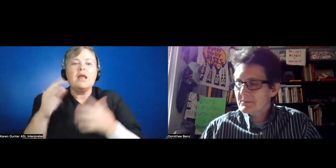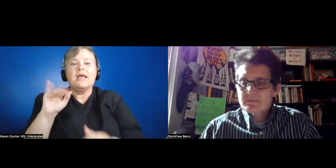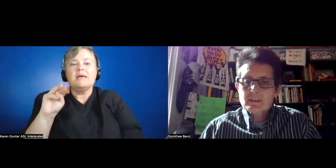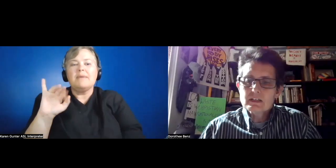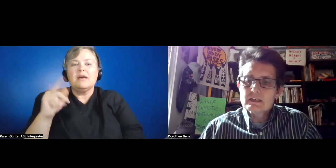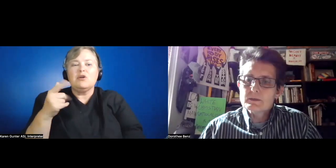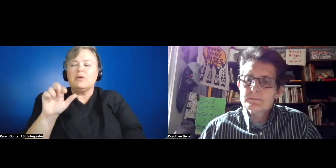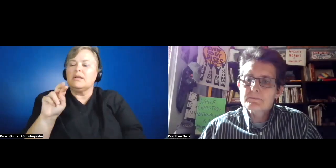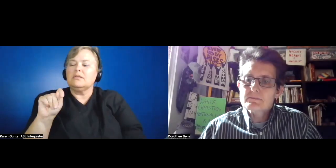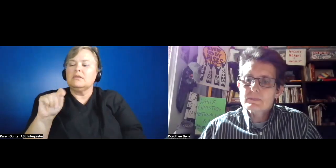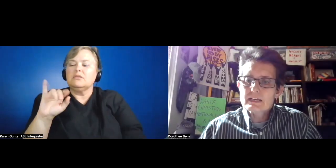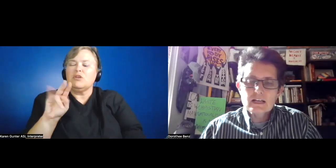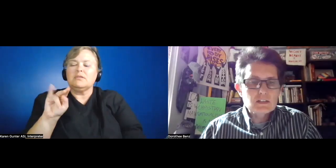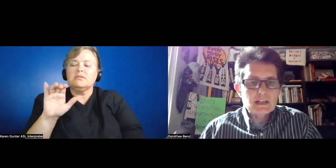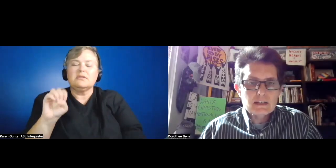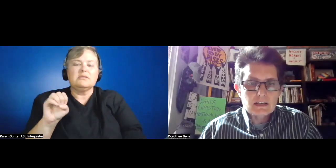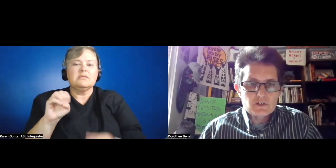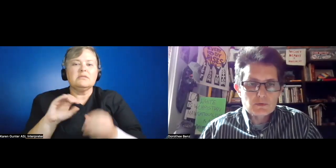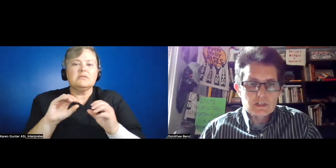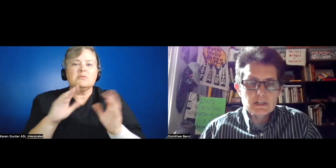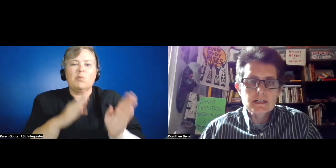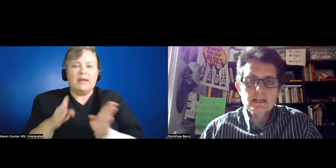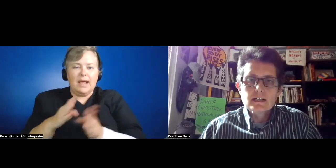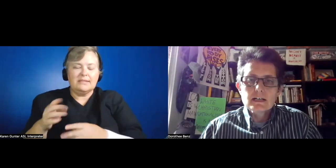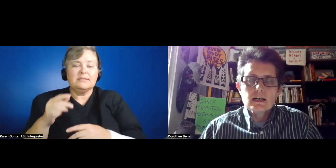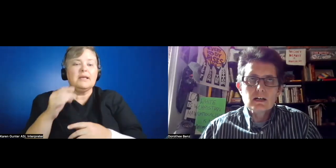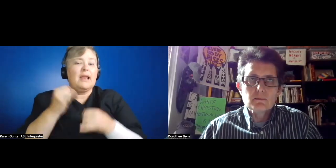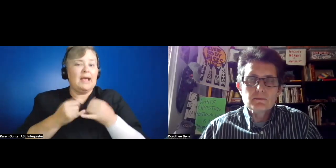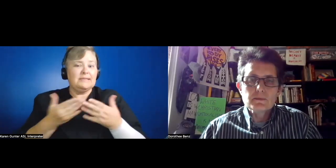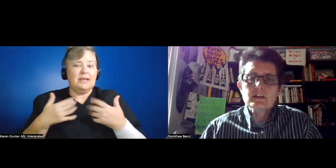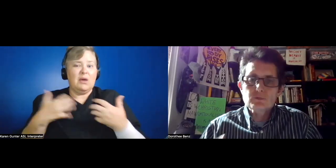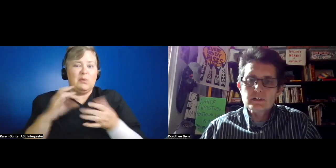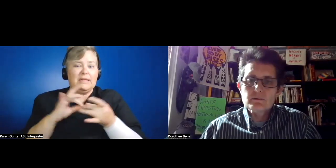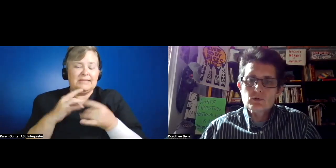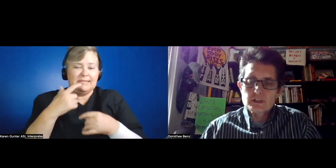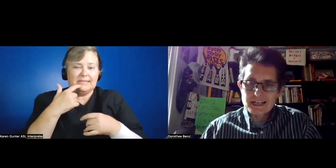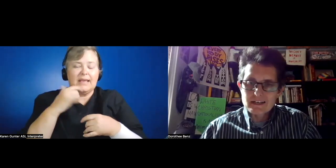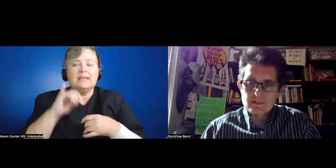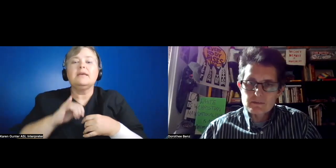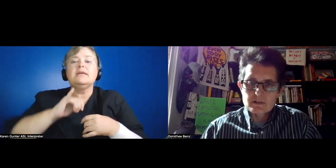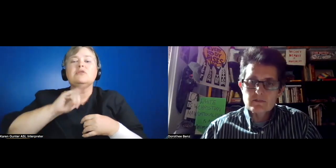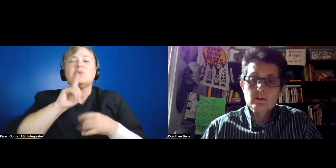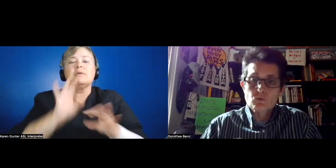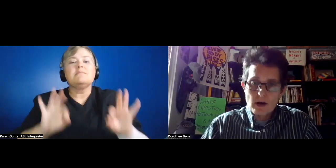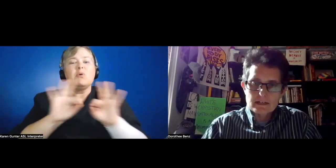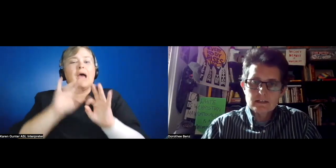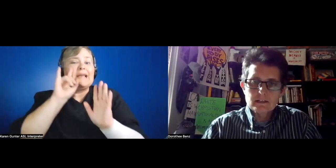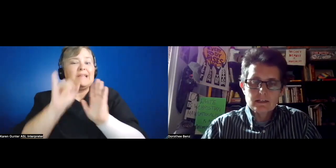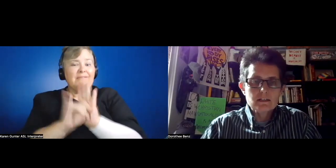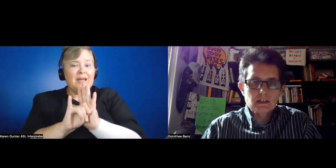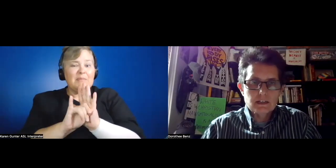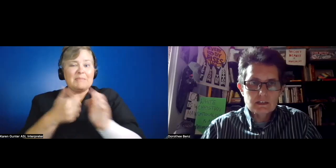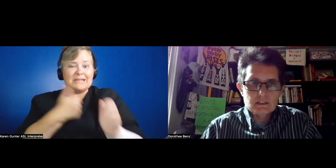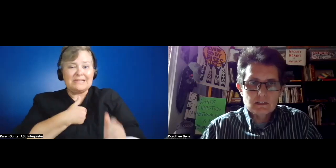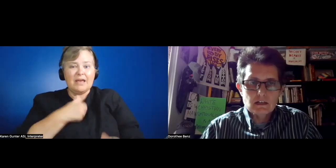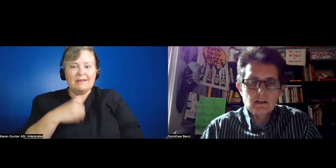organizing. And lastly, I think I just want to say that it's really important to identify myself as white in